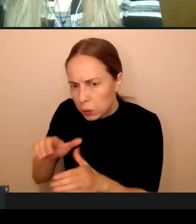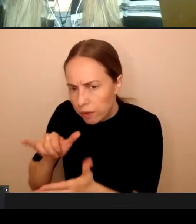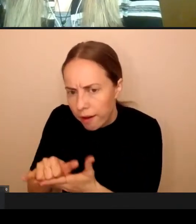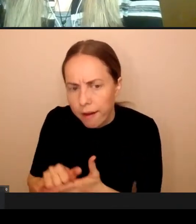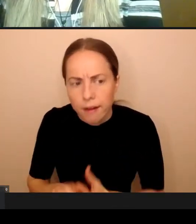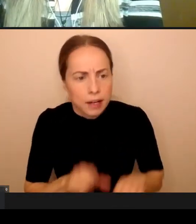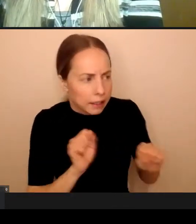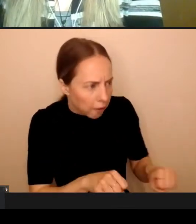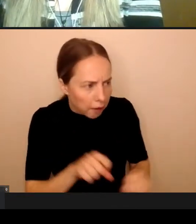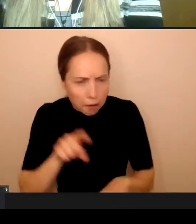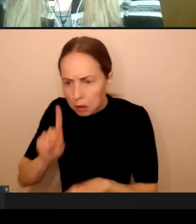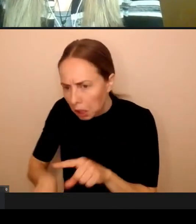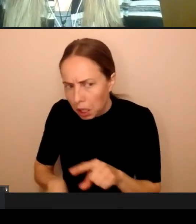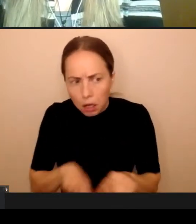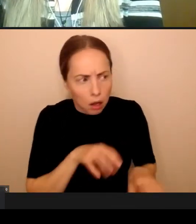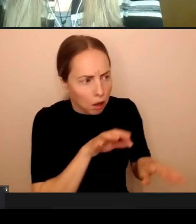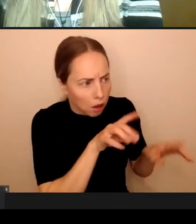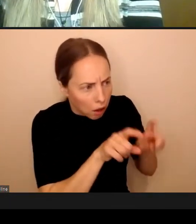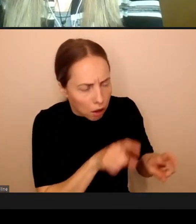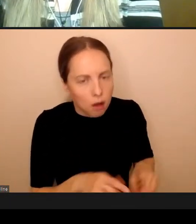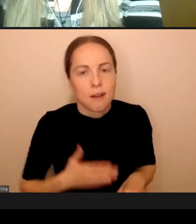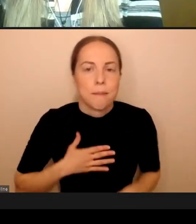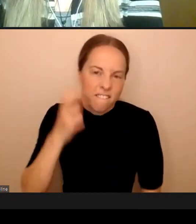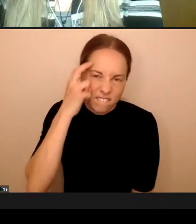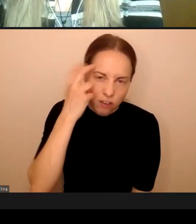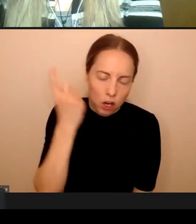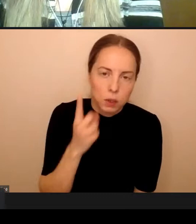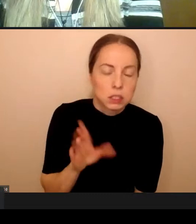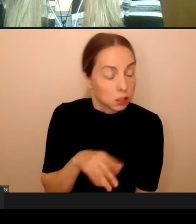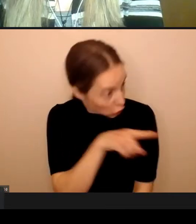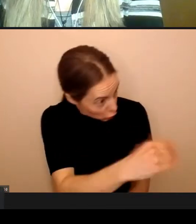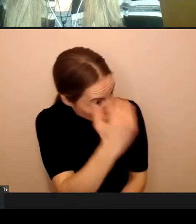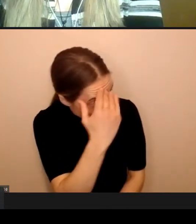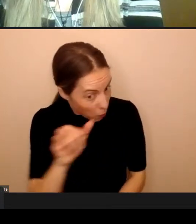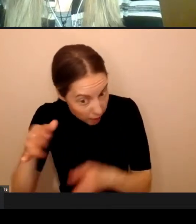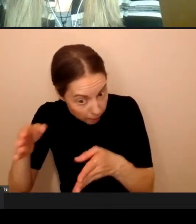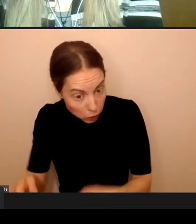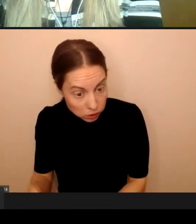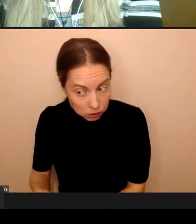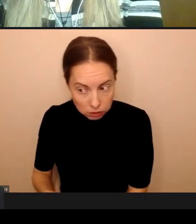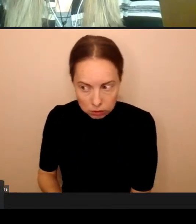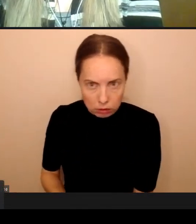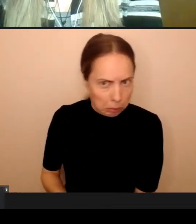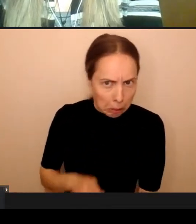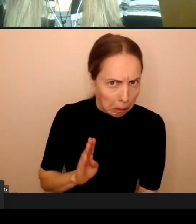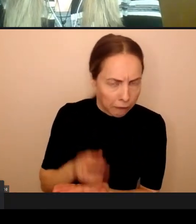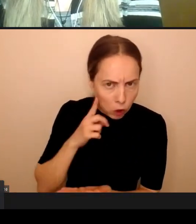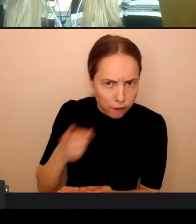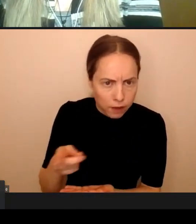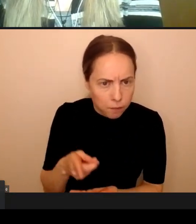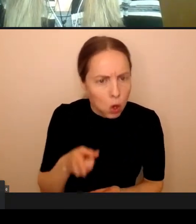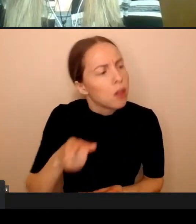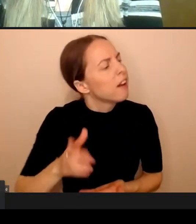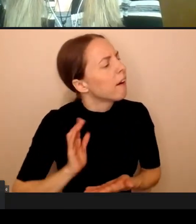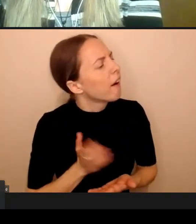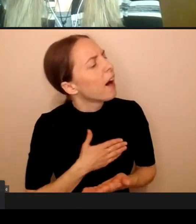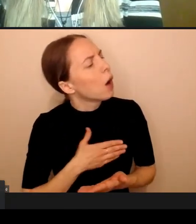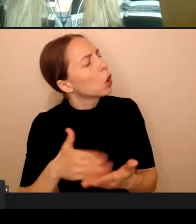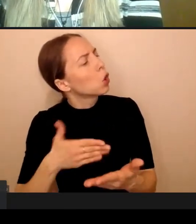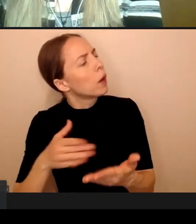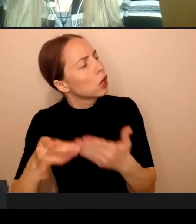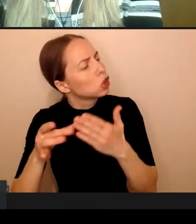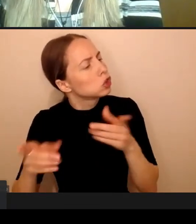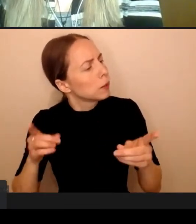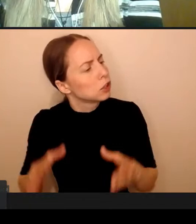Or my favorite is always they ask me, do you know so-and-so? And I go, no, never heard of them. Well, they're our choir director, they're blind,